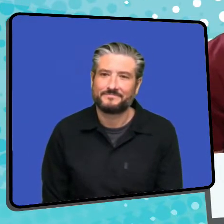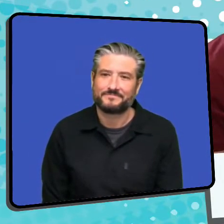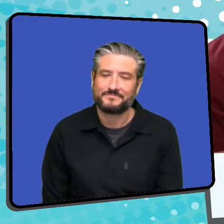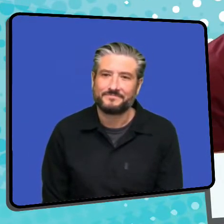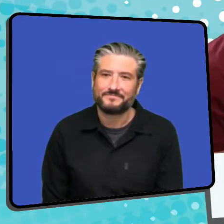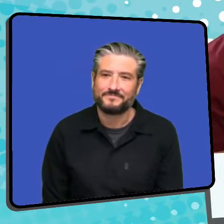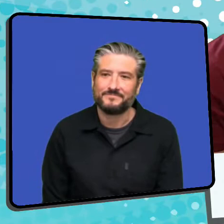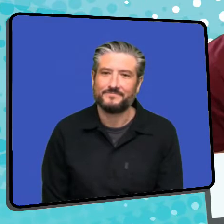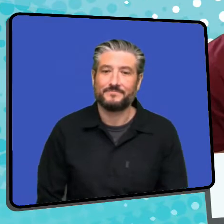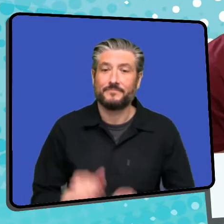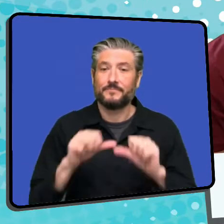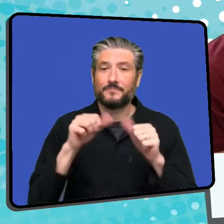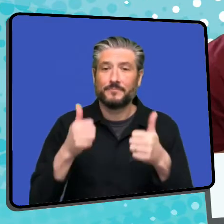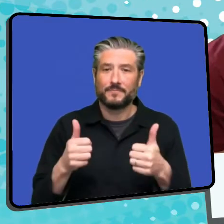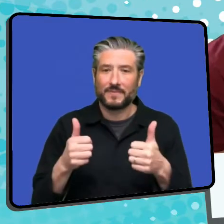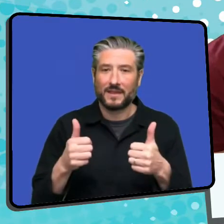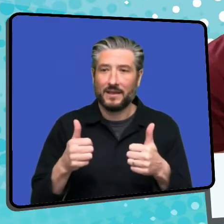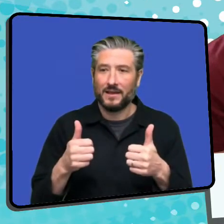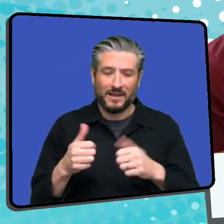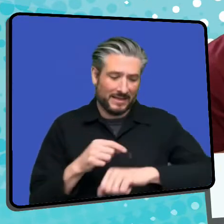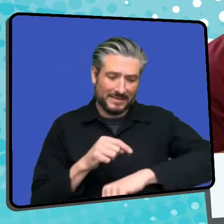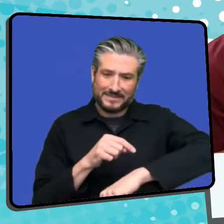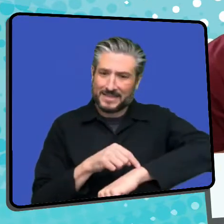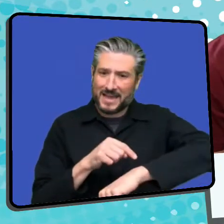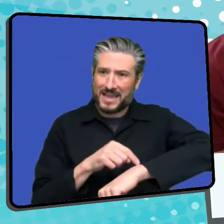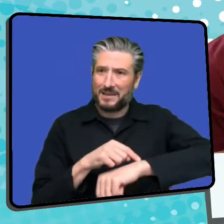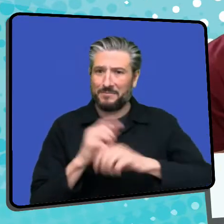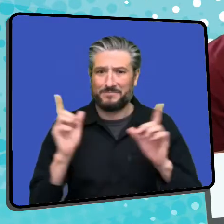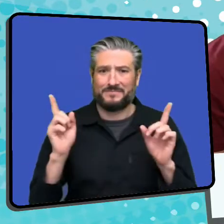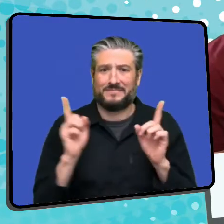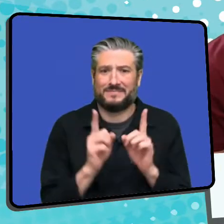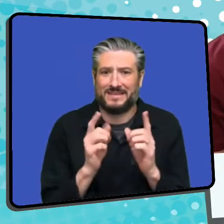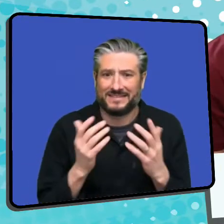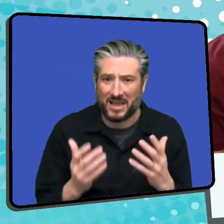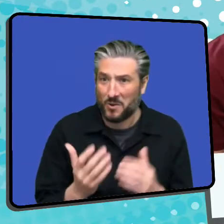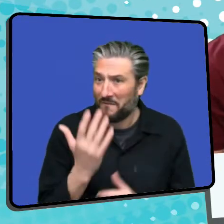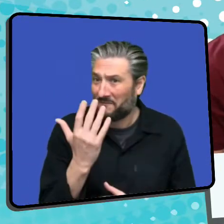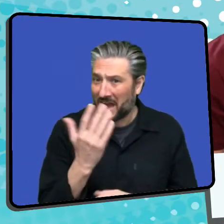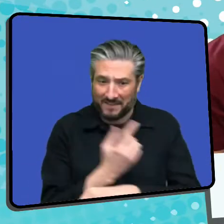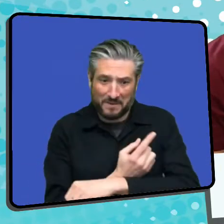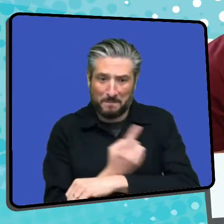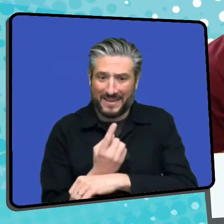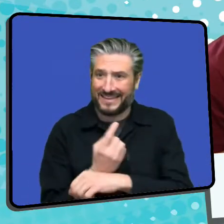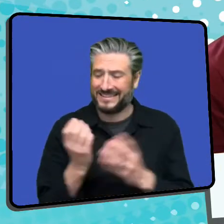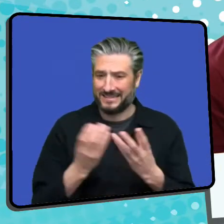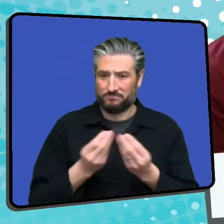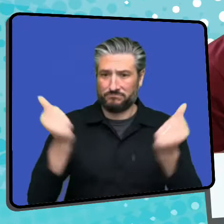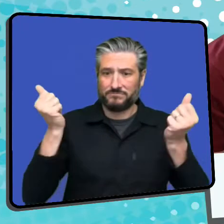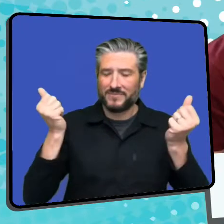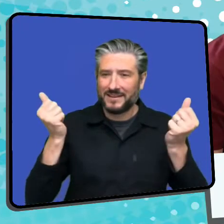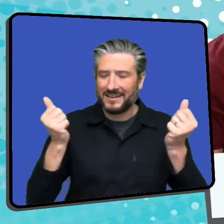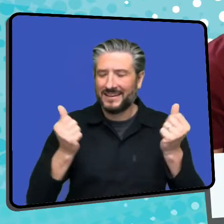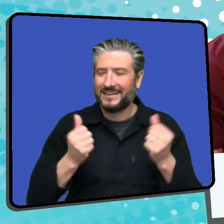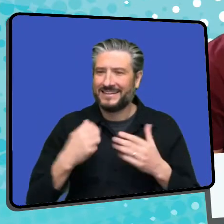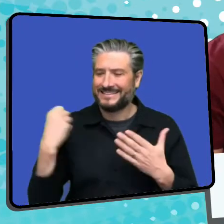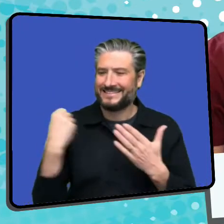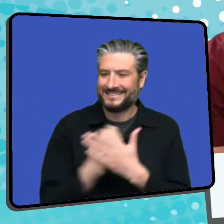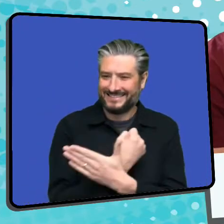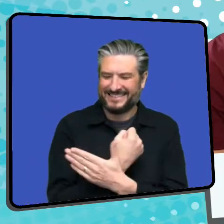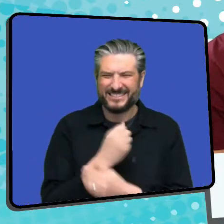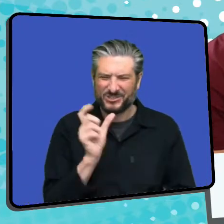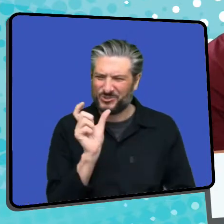Well, I think, unfortunately, we are out of time on our 5 minutes with you. It's so short. We never get to really